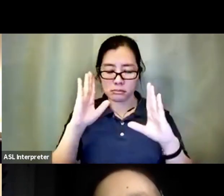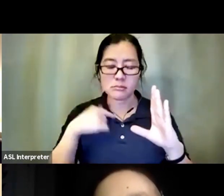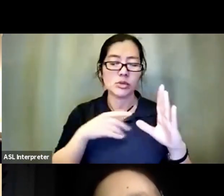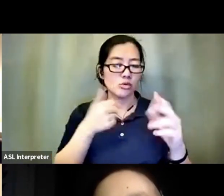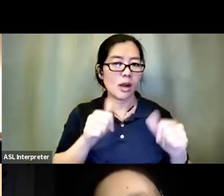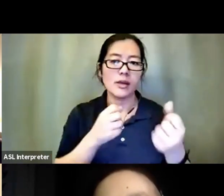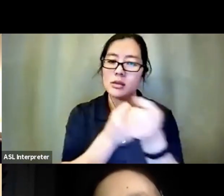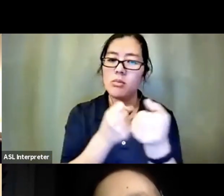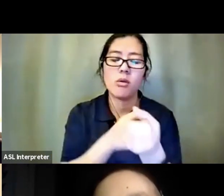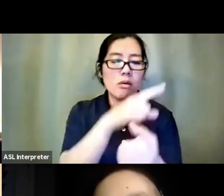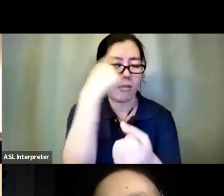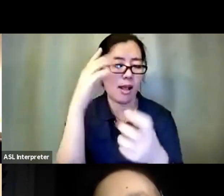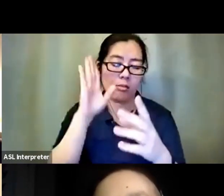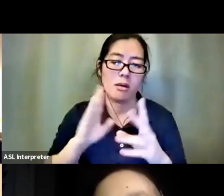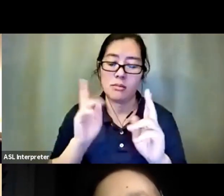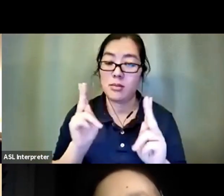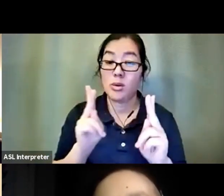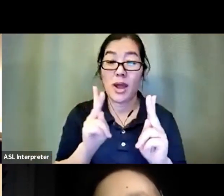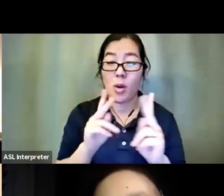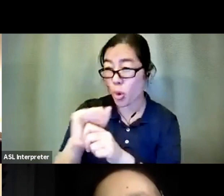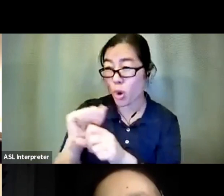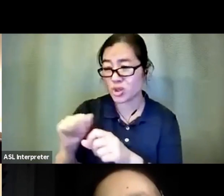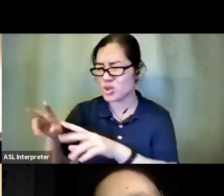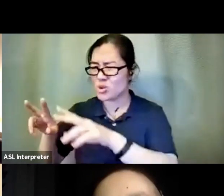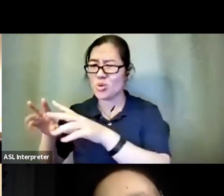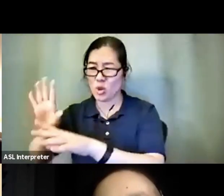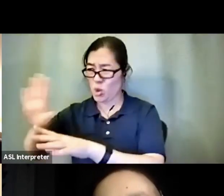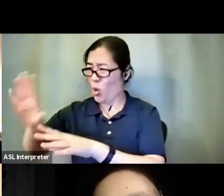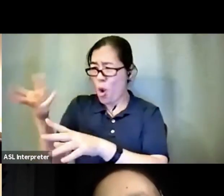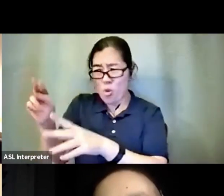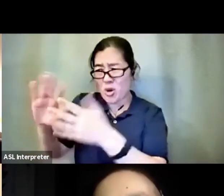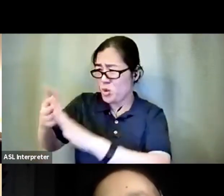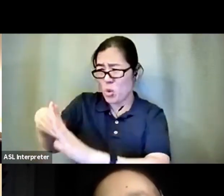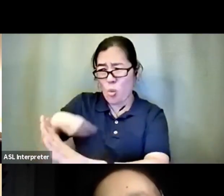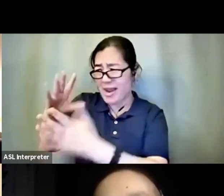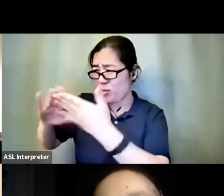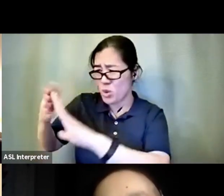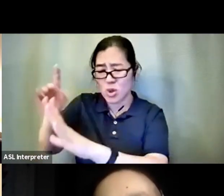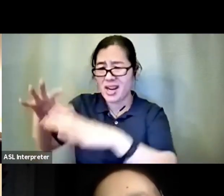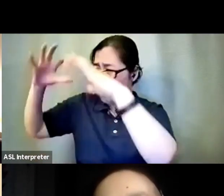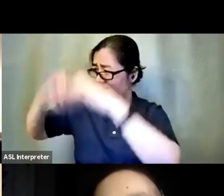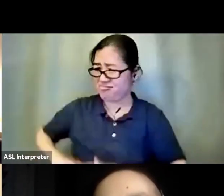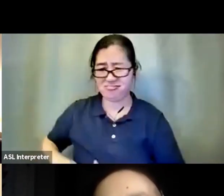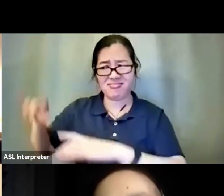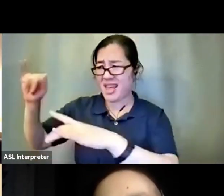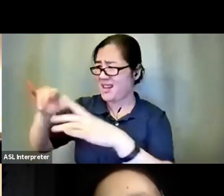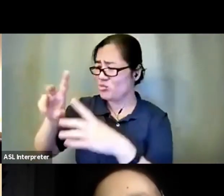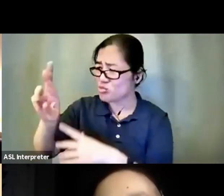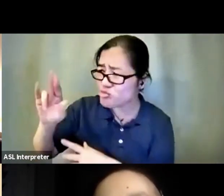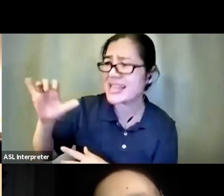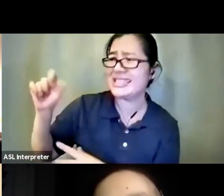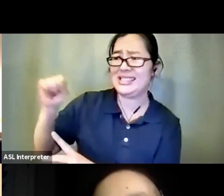confront the racism within white disabled spaces. Don't just slap DJ on your box of cornflakes and say, and